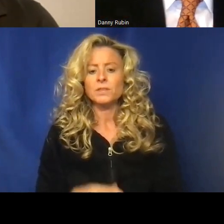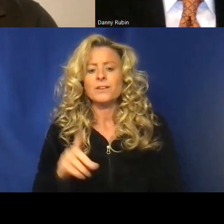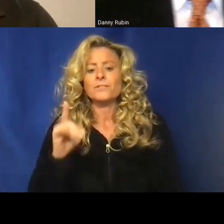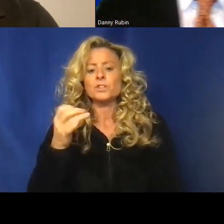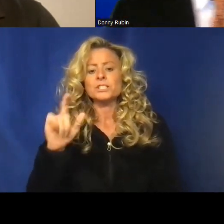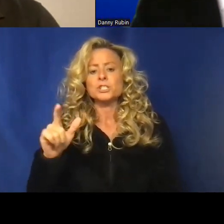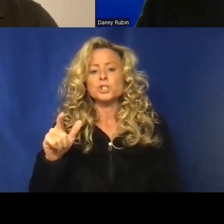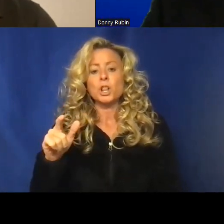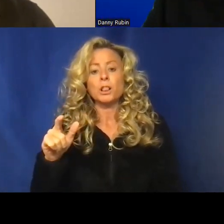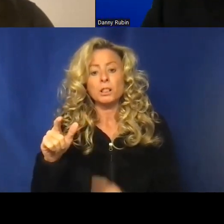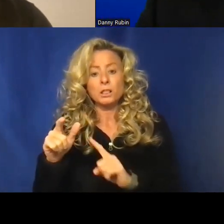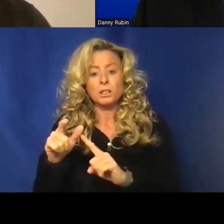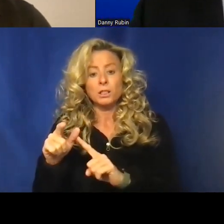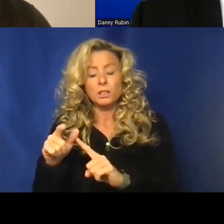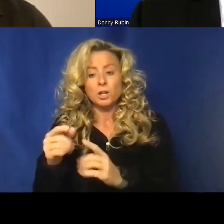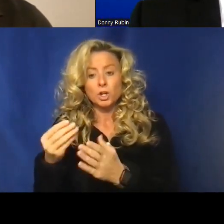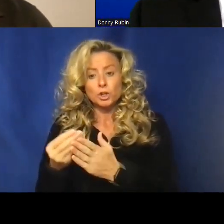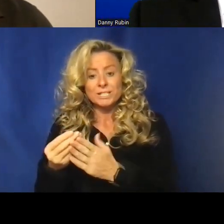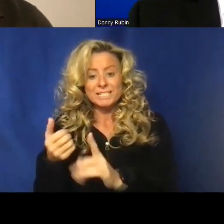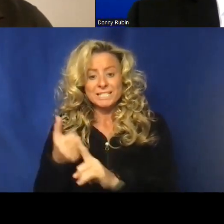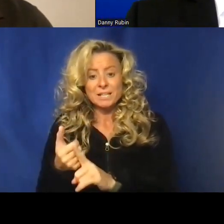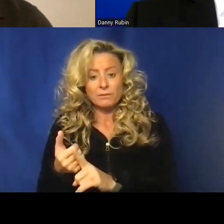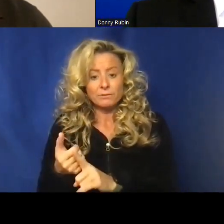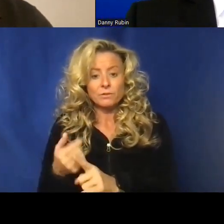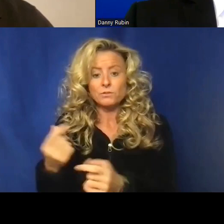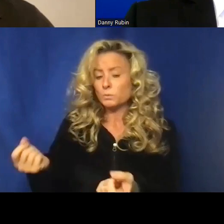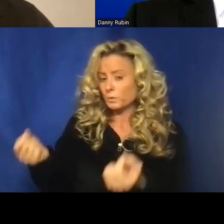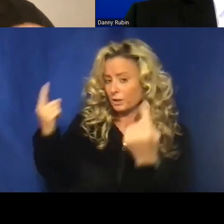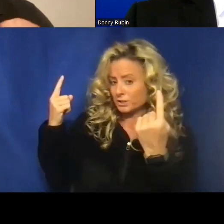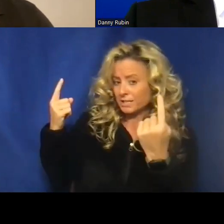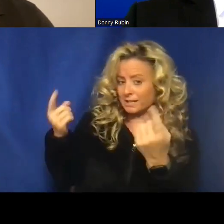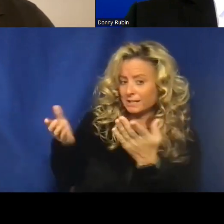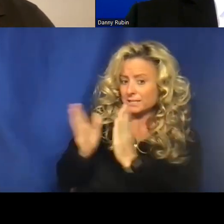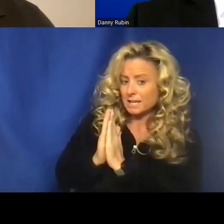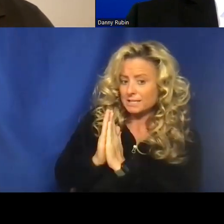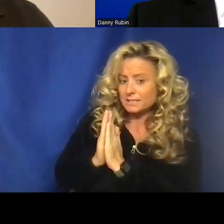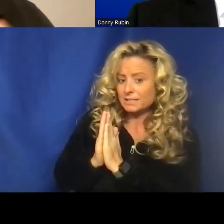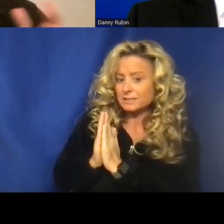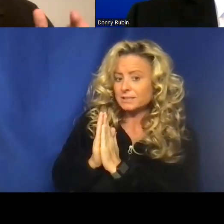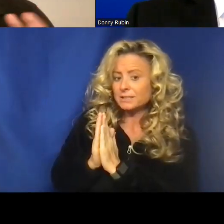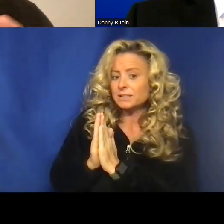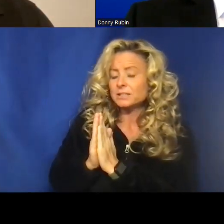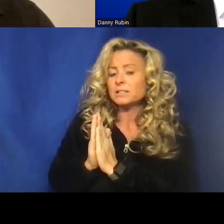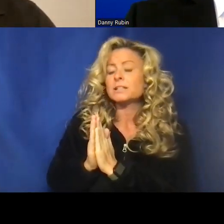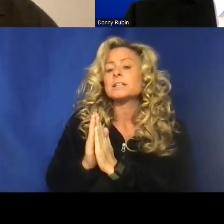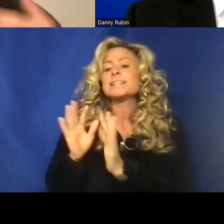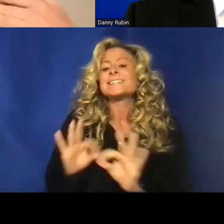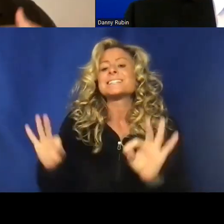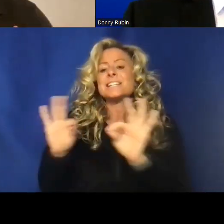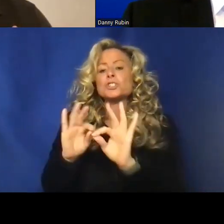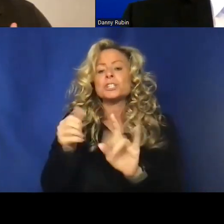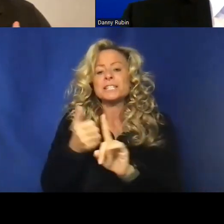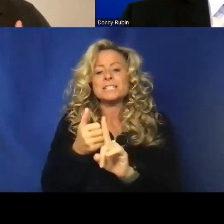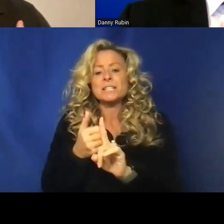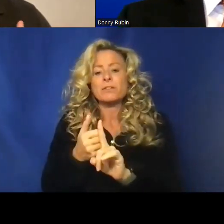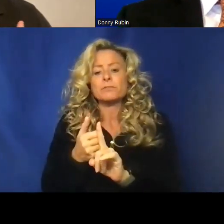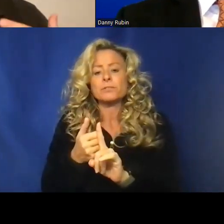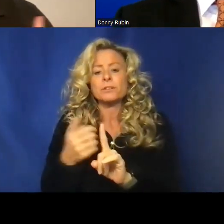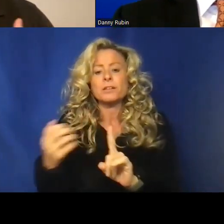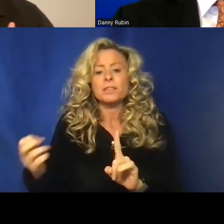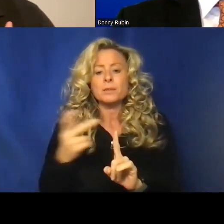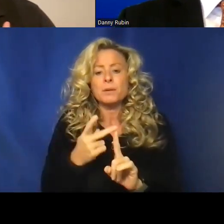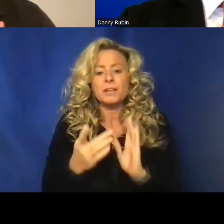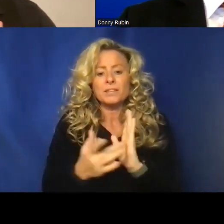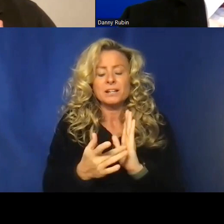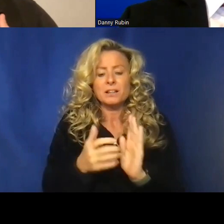currency. Is that right? Yeah. So what I understand he's asking is essentially what the back end technology, and